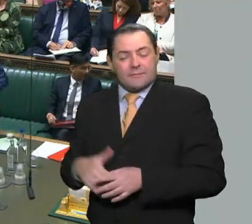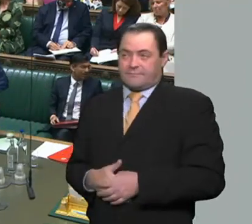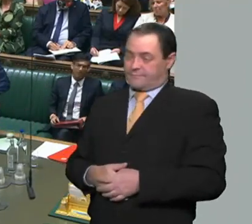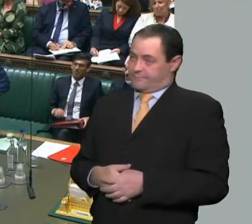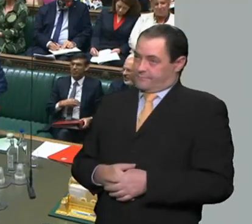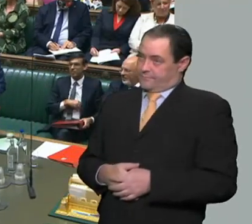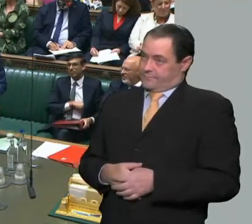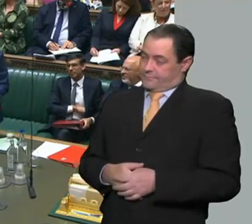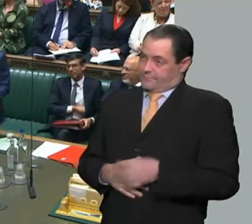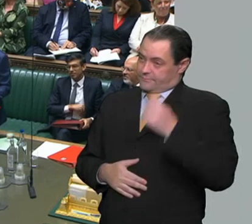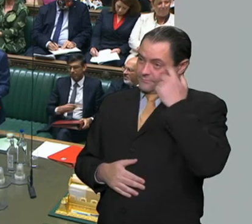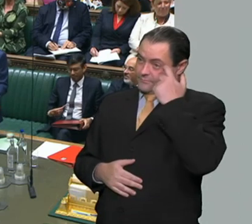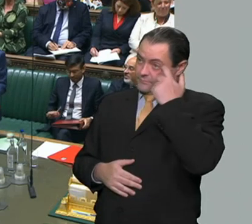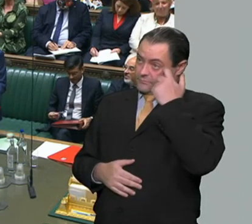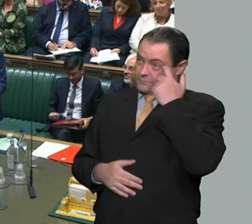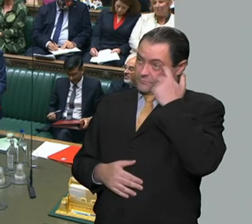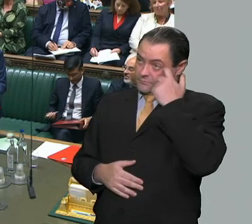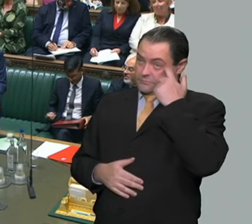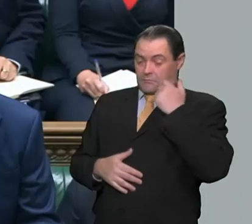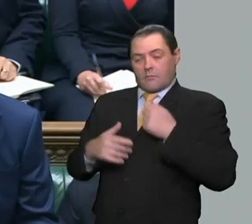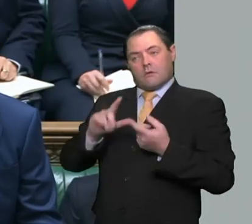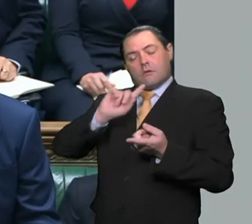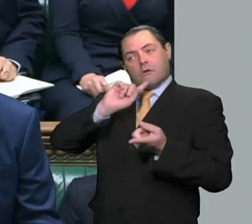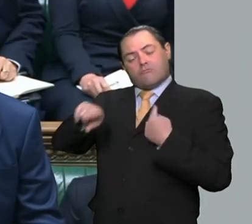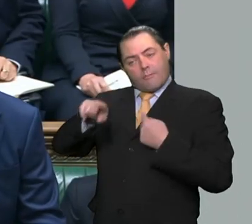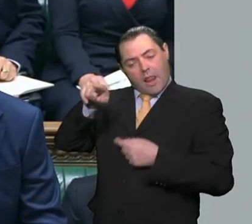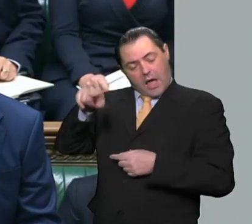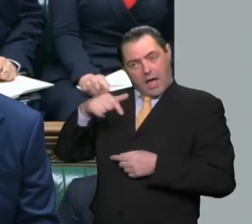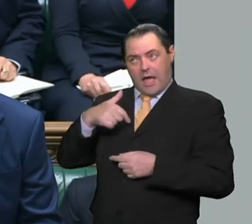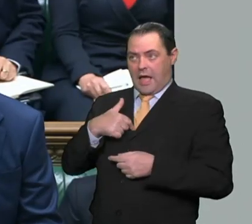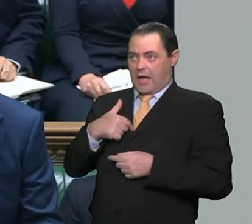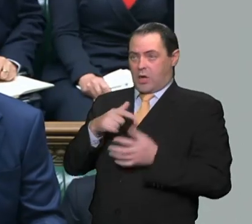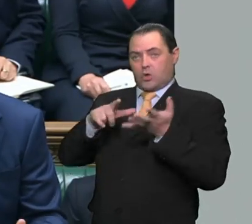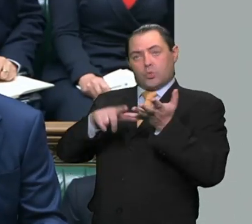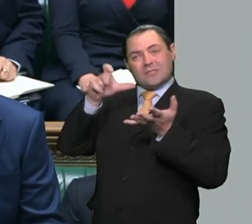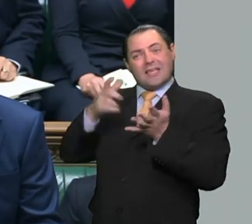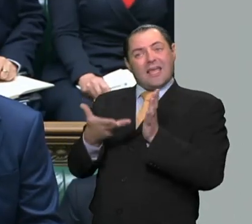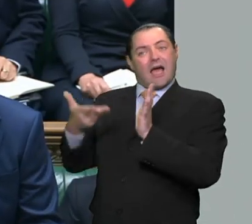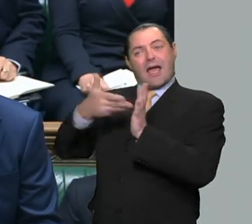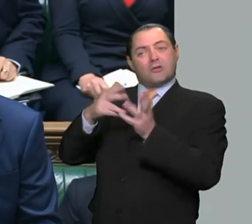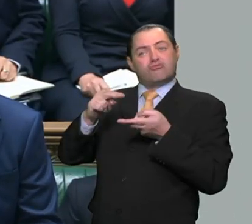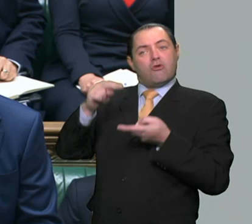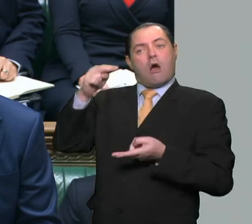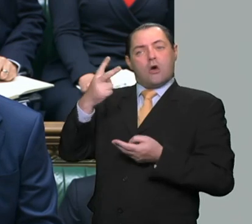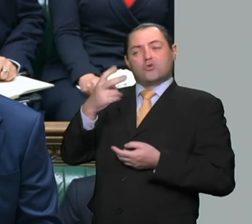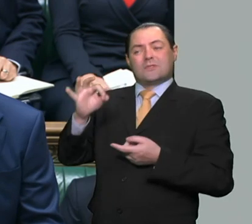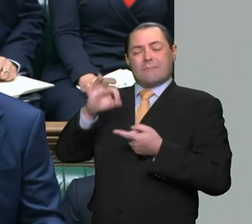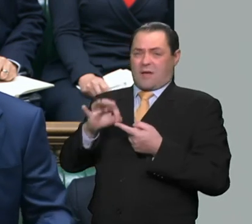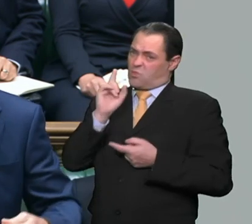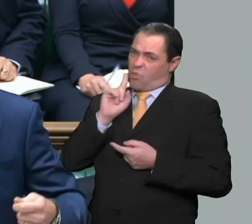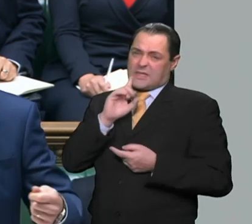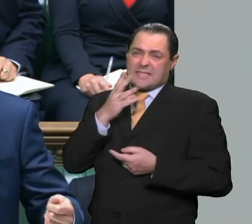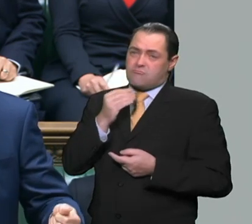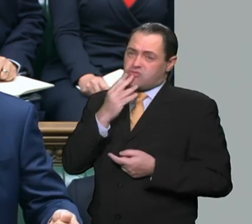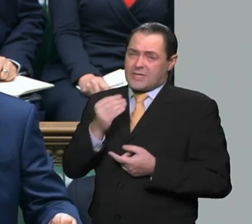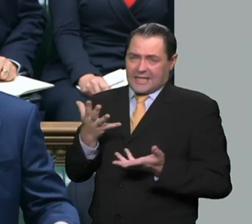Well, what I'd say to the Right Honourable Lady is that the UC uplift was always meant to be temporary. We've